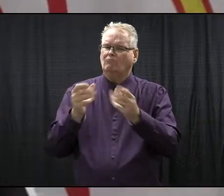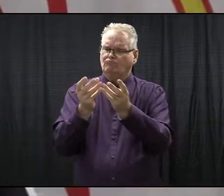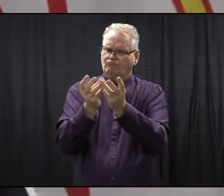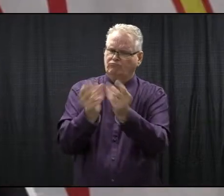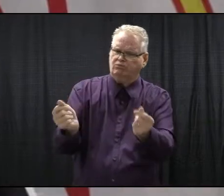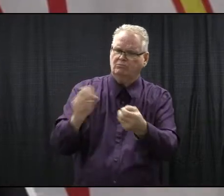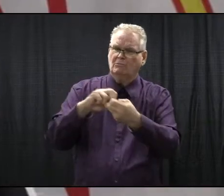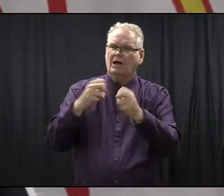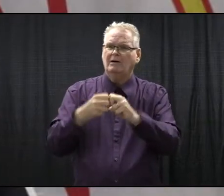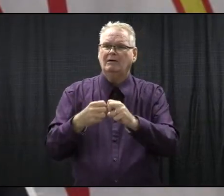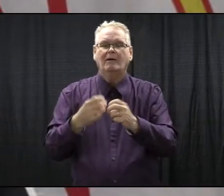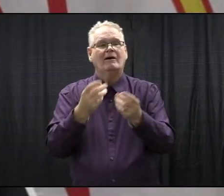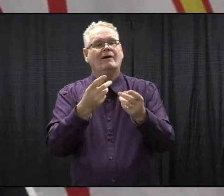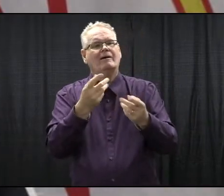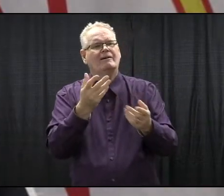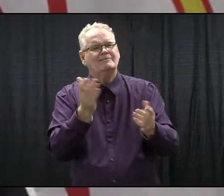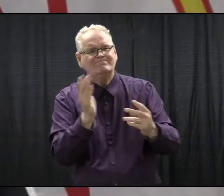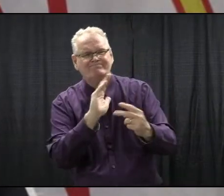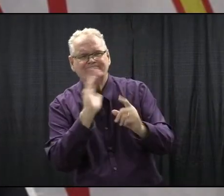So certainly at the